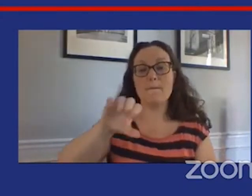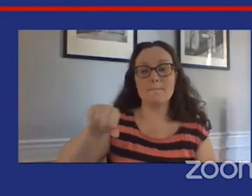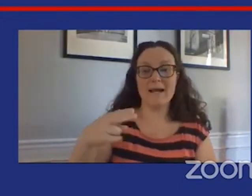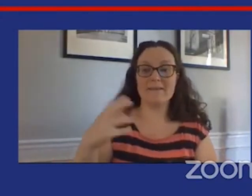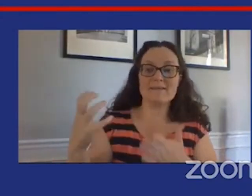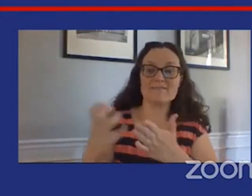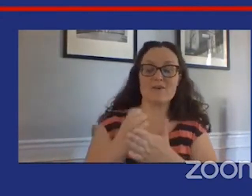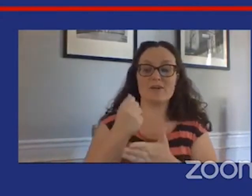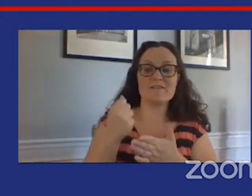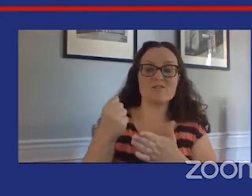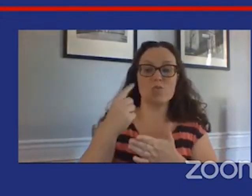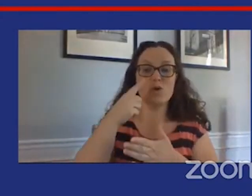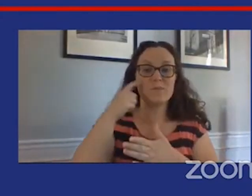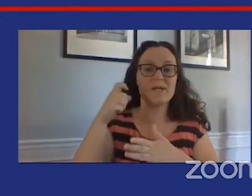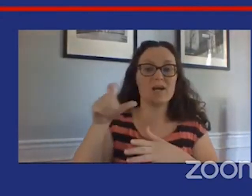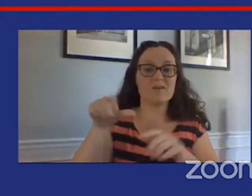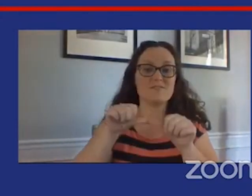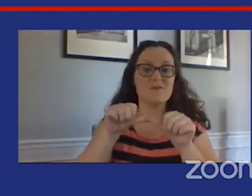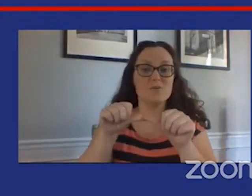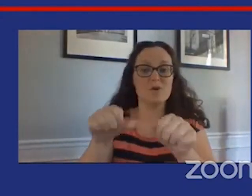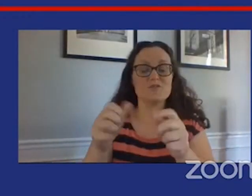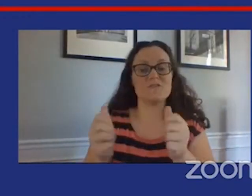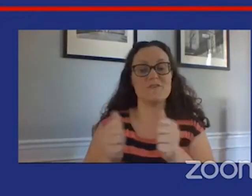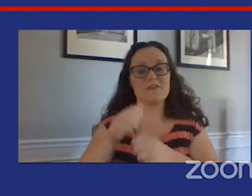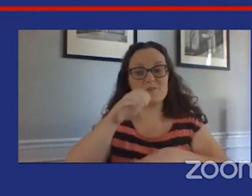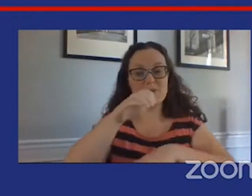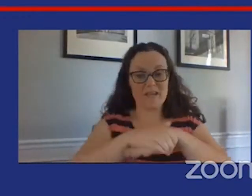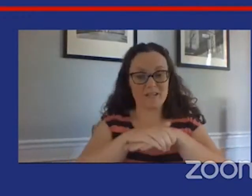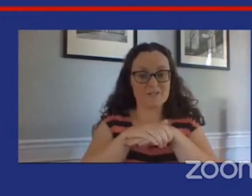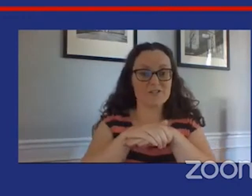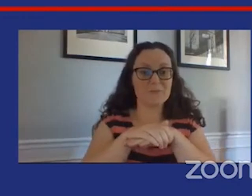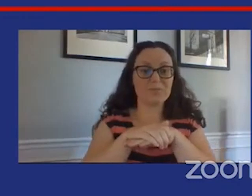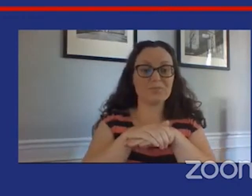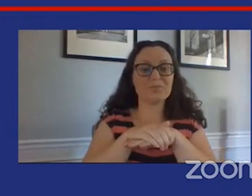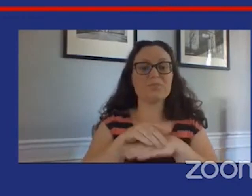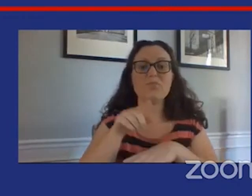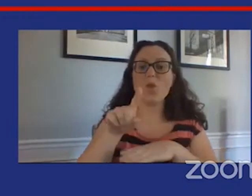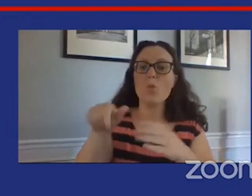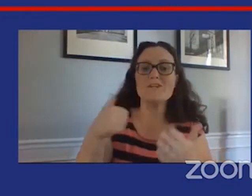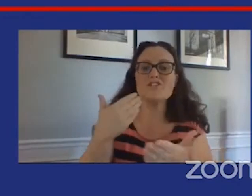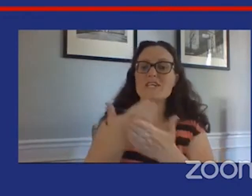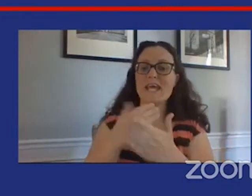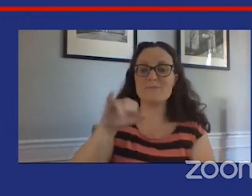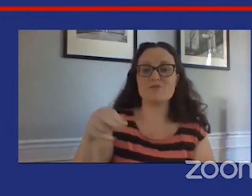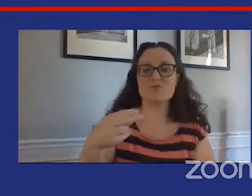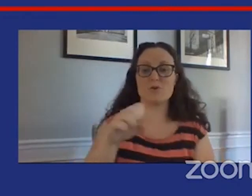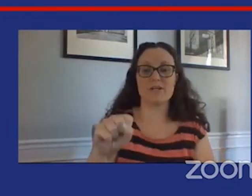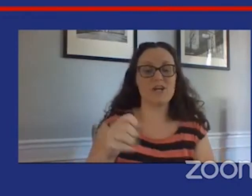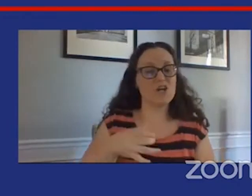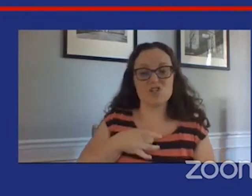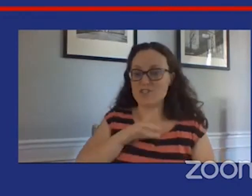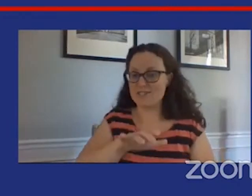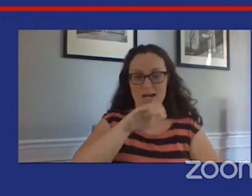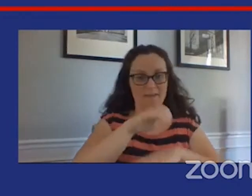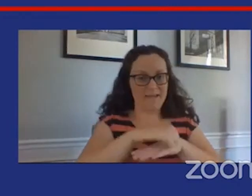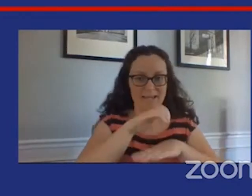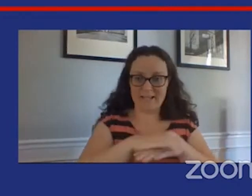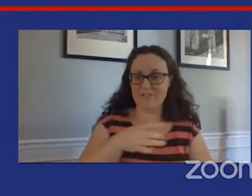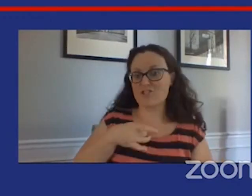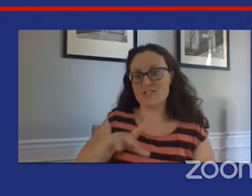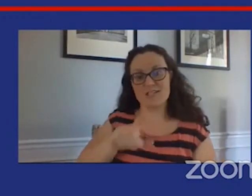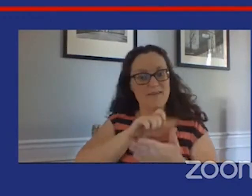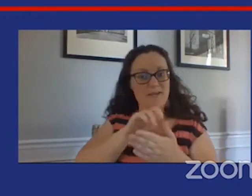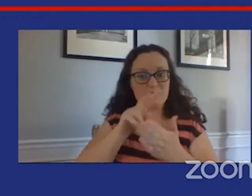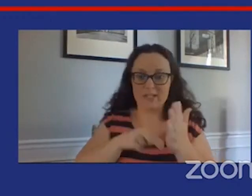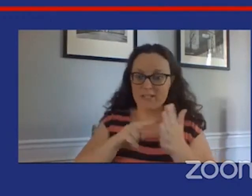Harris. Myla is earning this award because of her perseverance with English. When she came to Jordan, she did not